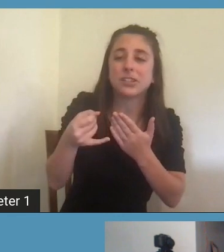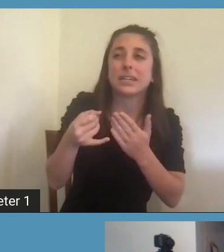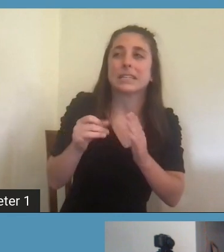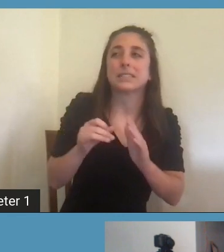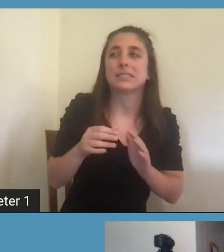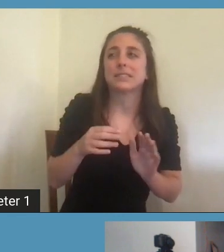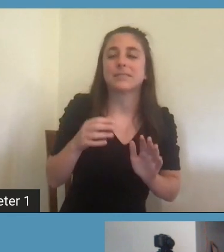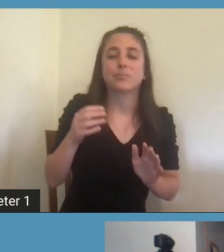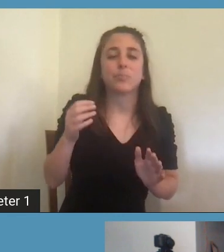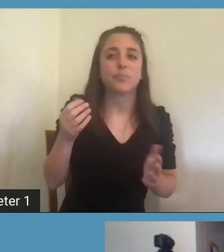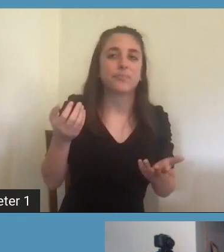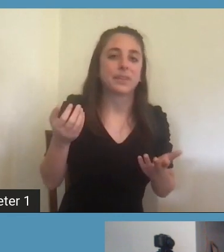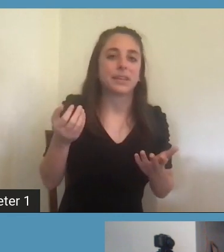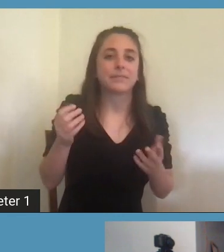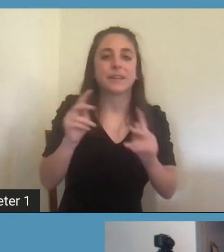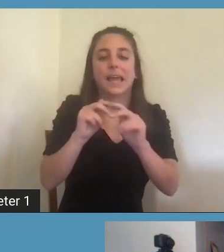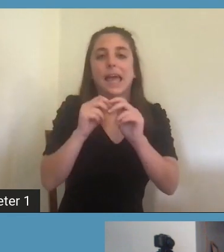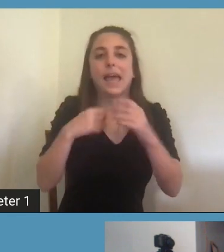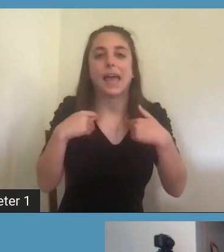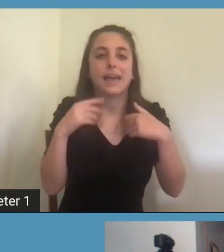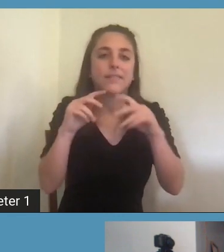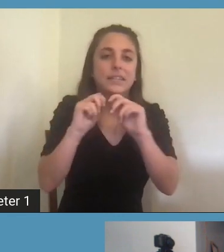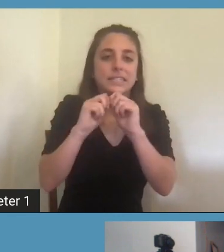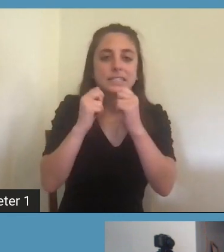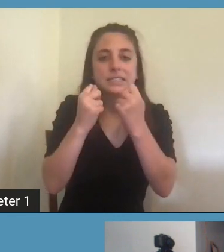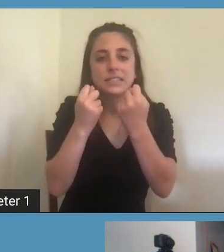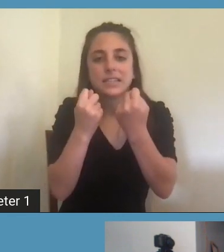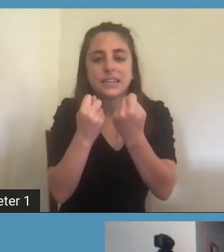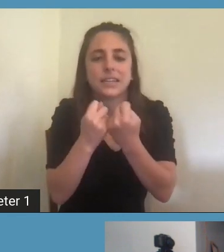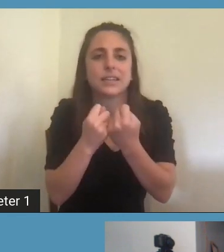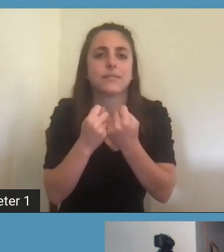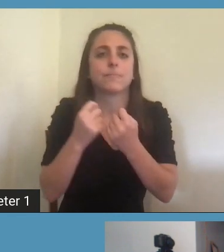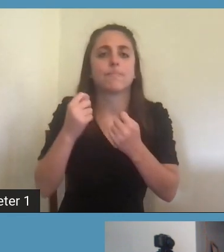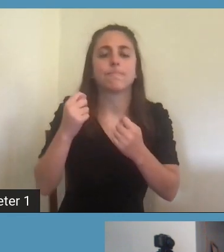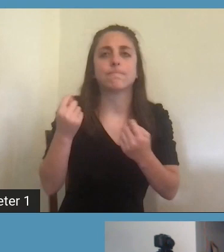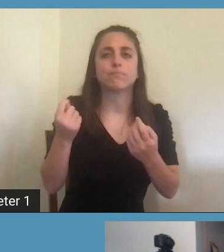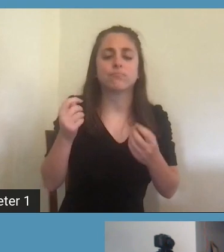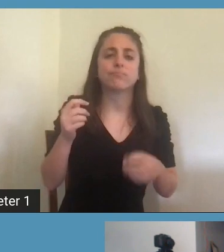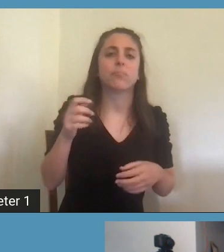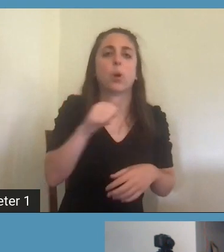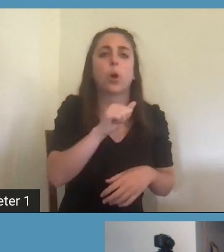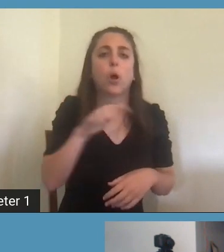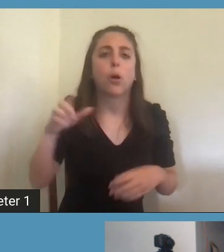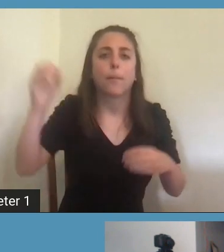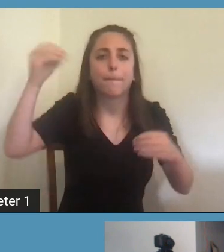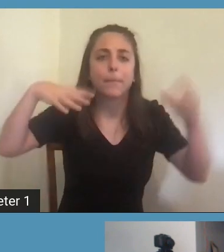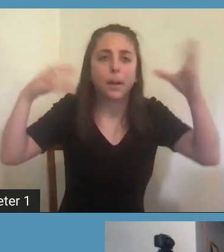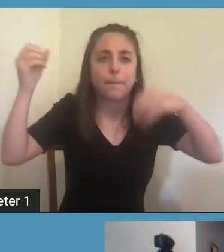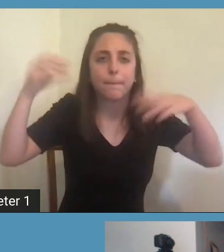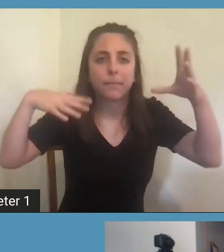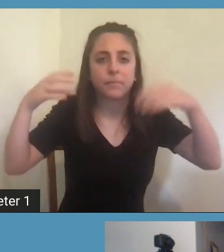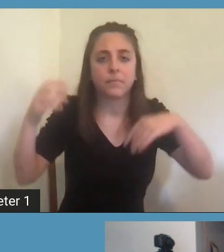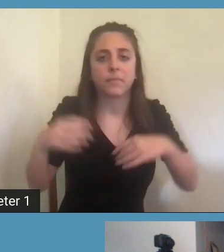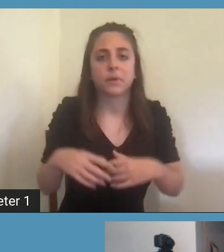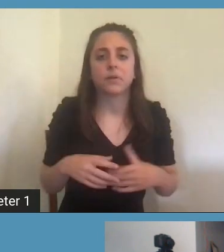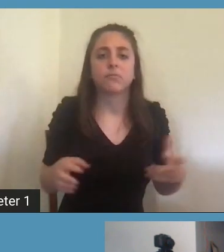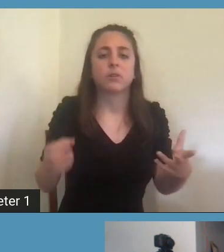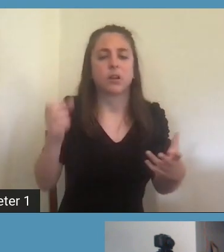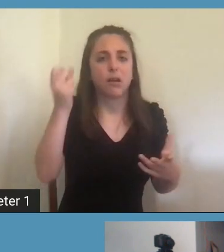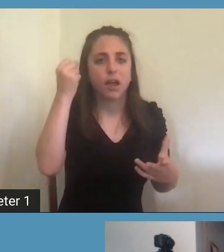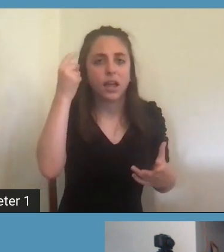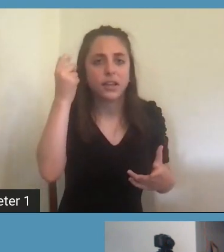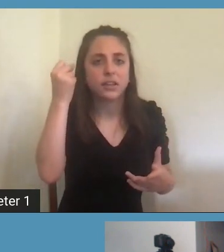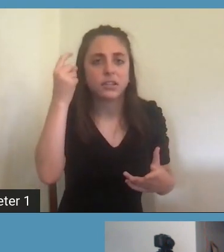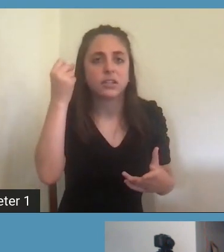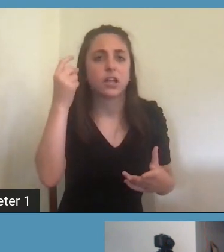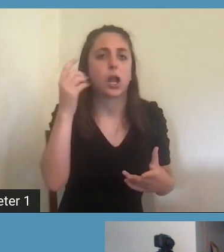a team of people who are all giving input. They really want to understand, okay, what's this going to